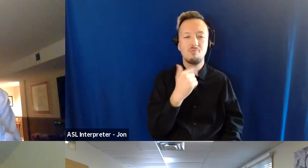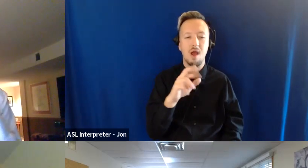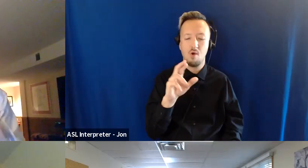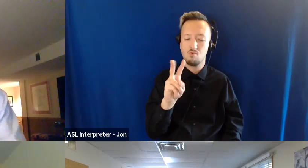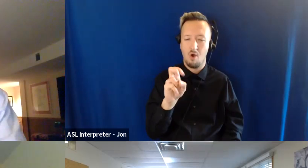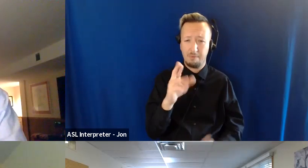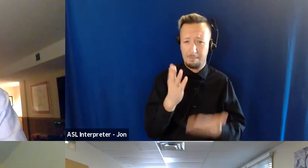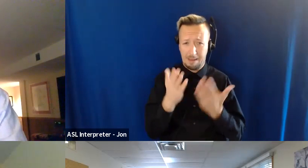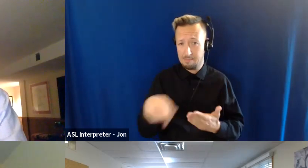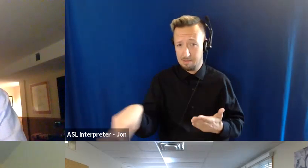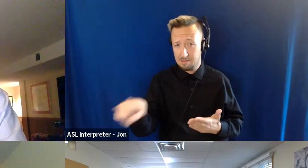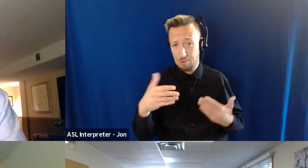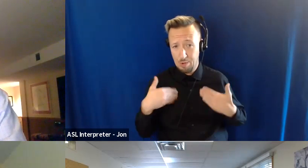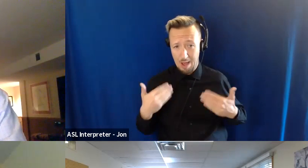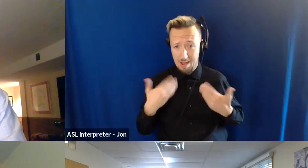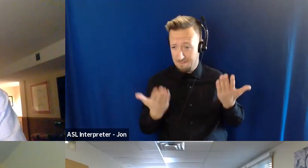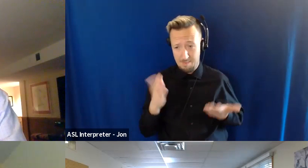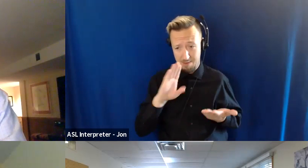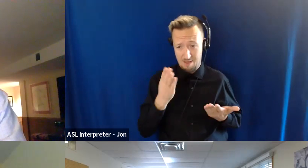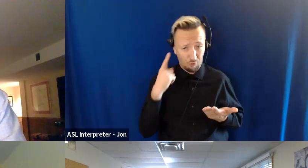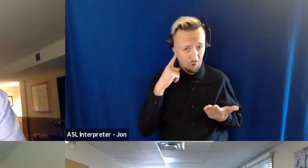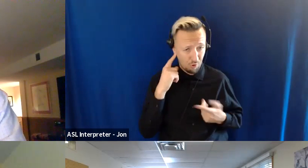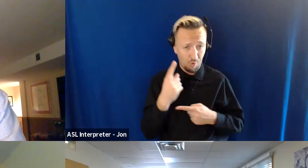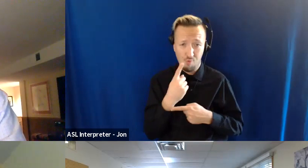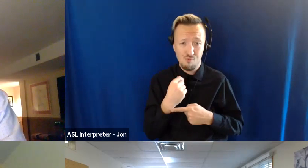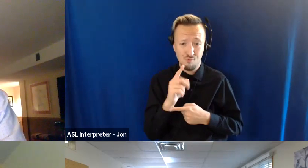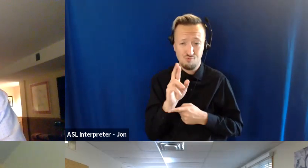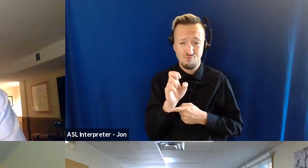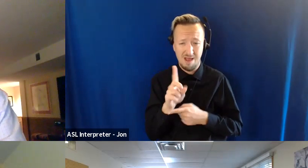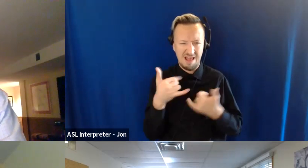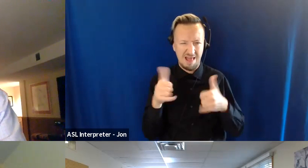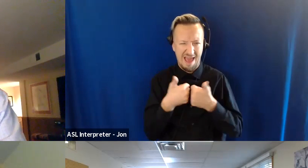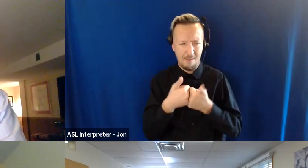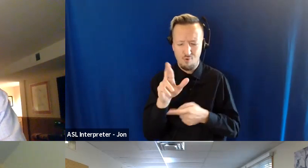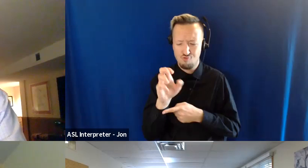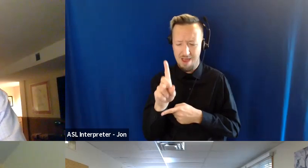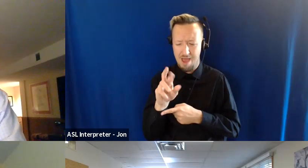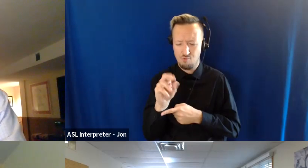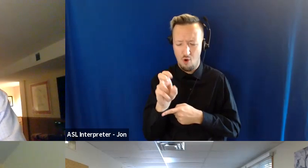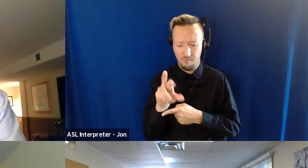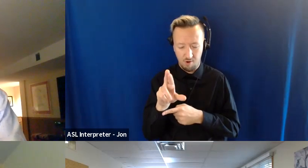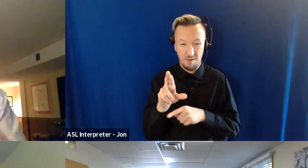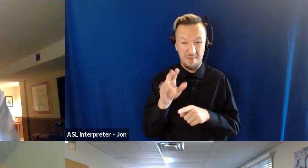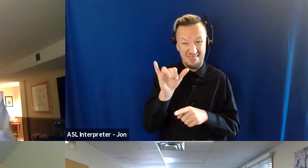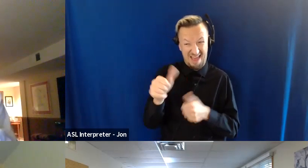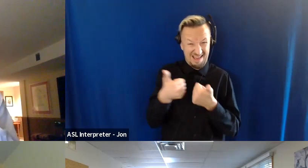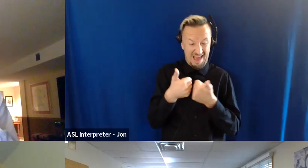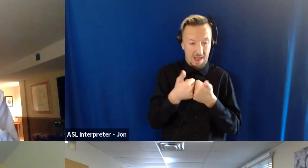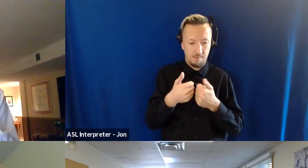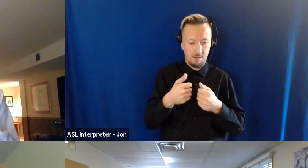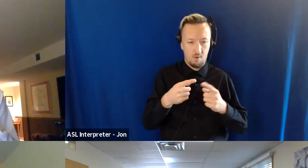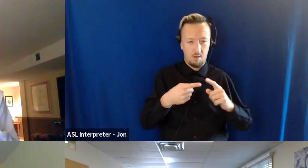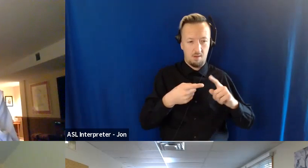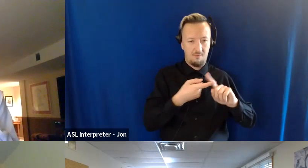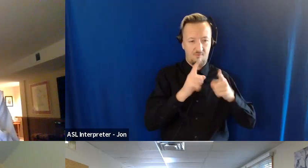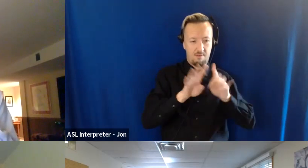generation might not know what Red Rover is, but we played that. And half the fun, if you know what it is you link arms and you